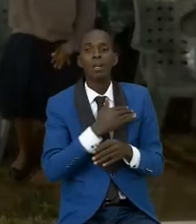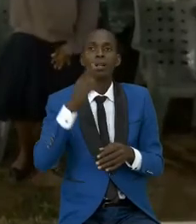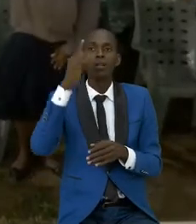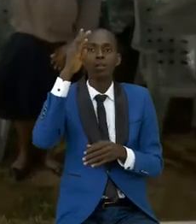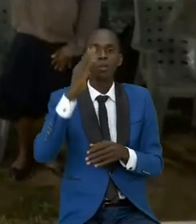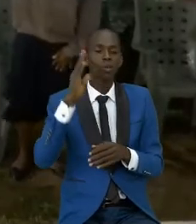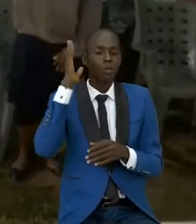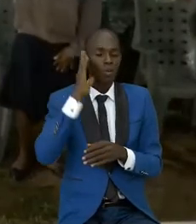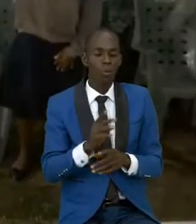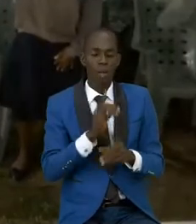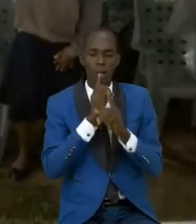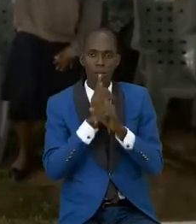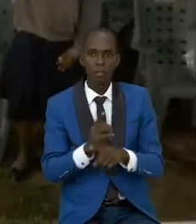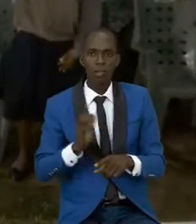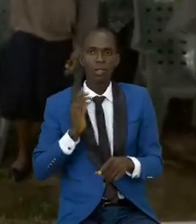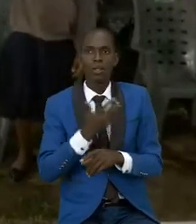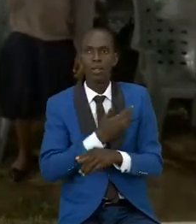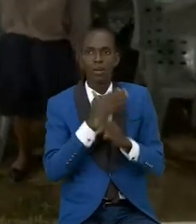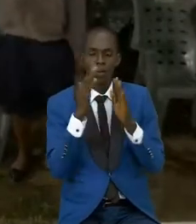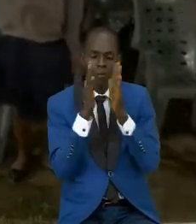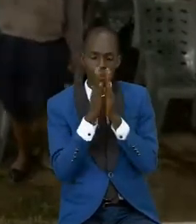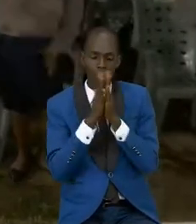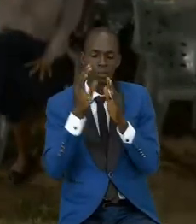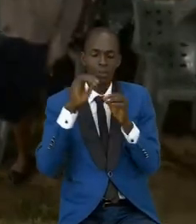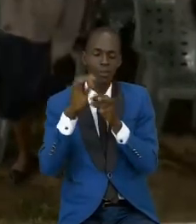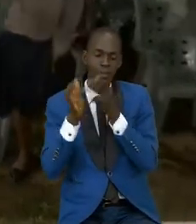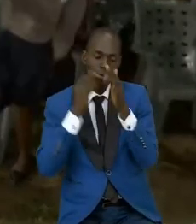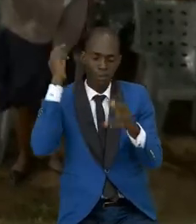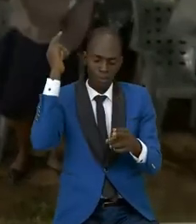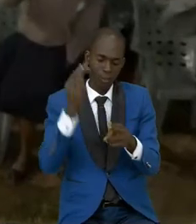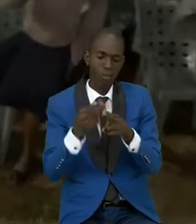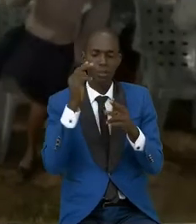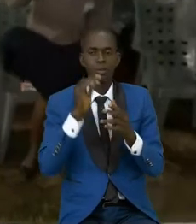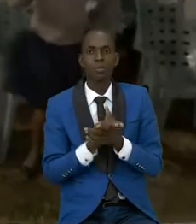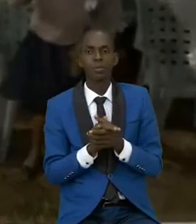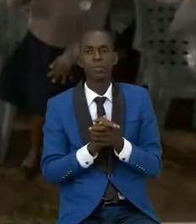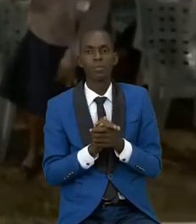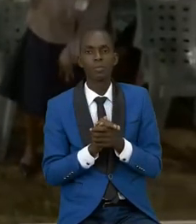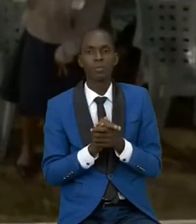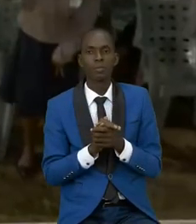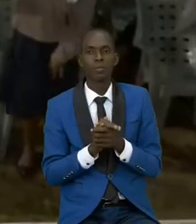answer our prayer in Jesus' name.